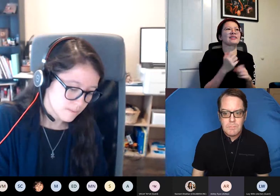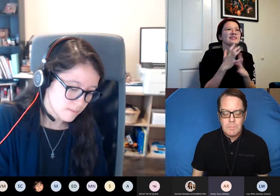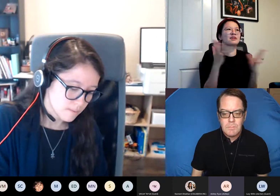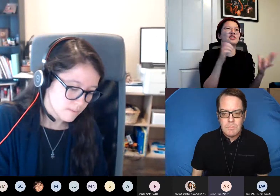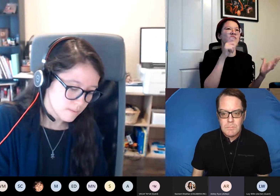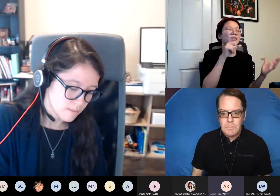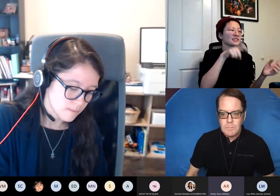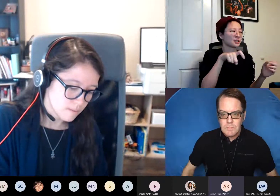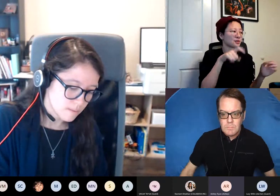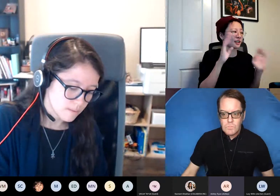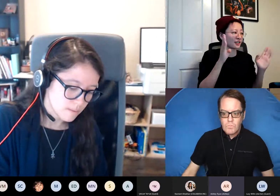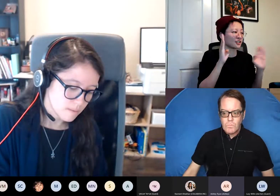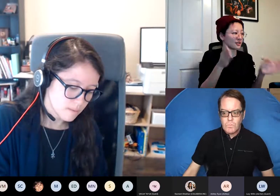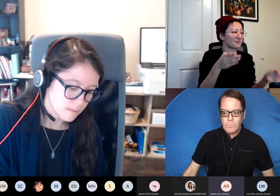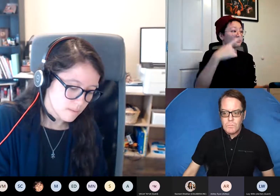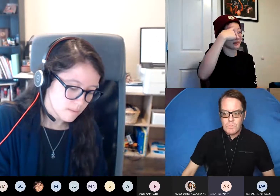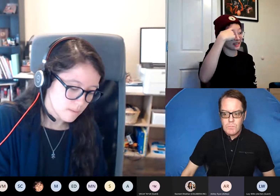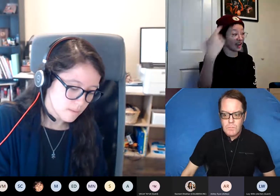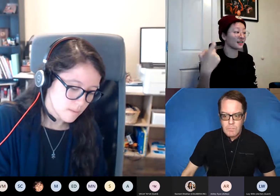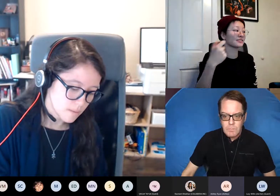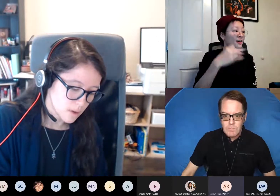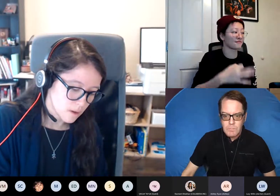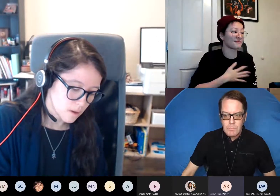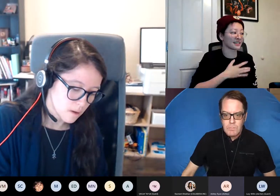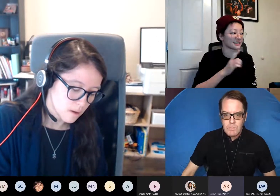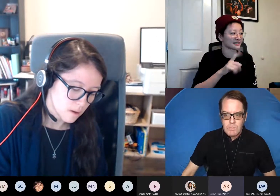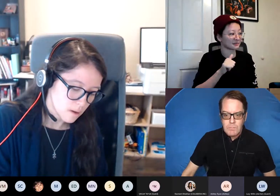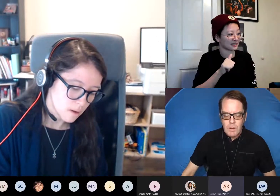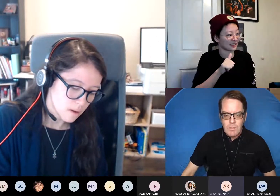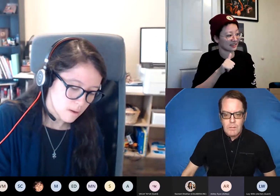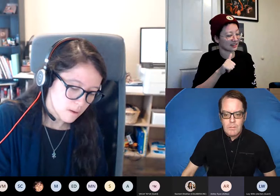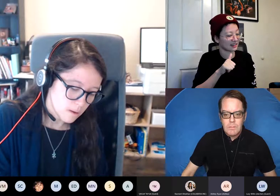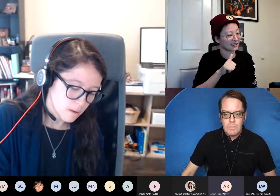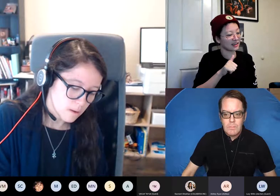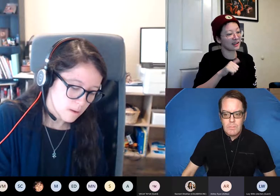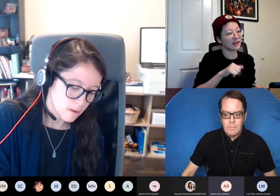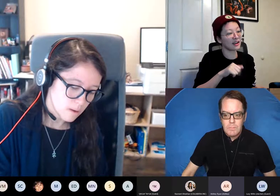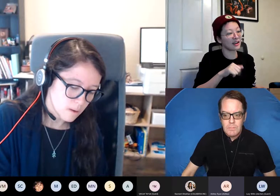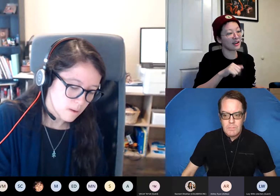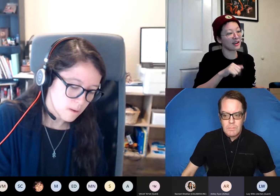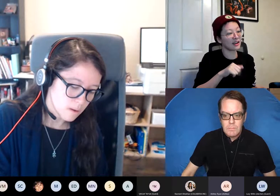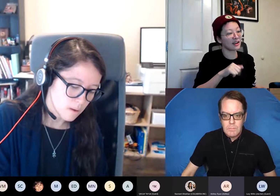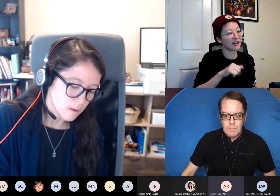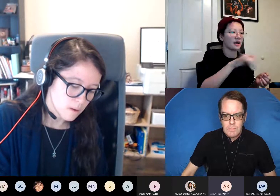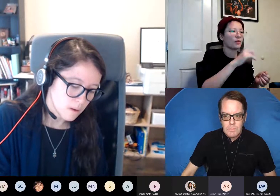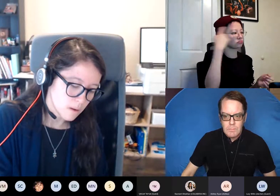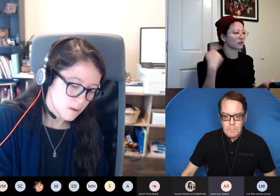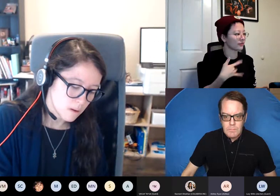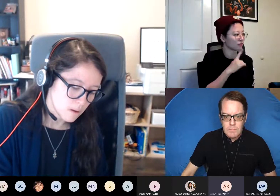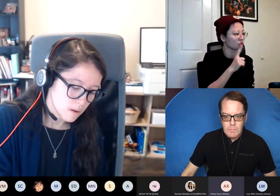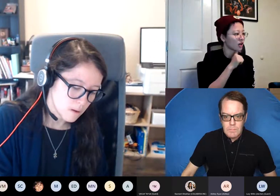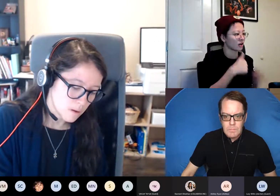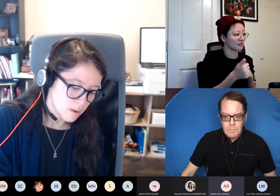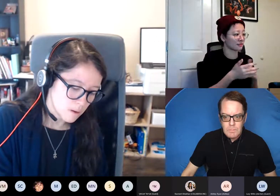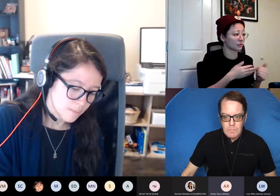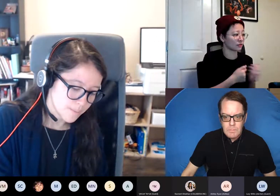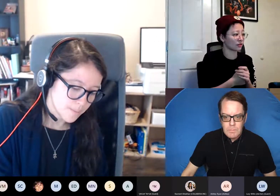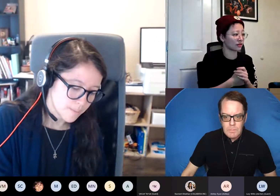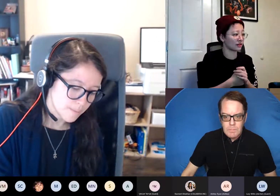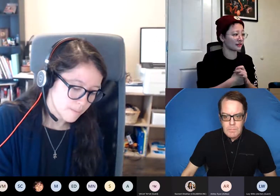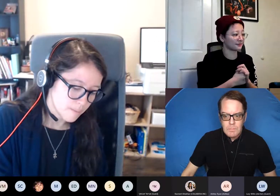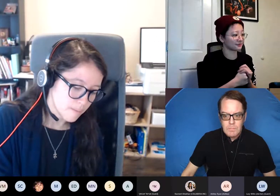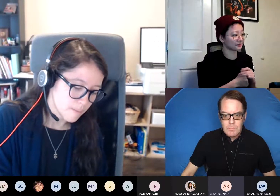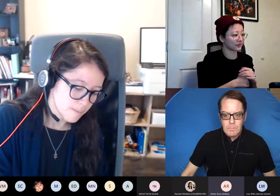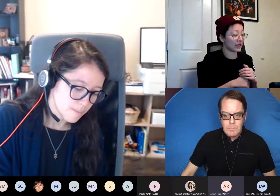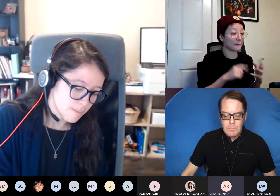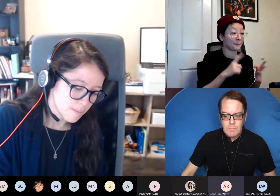professor getting attention on themselves, but there was also a spotlight on me. The students in the room started looking at me, realizing I was